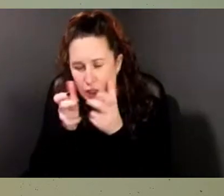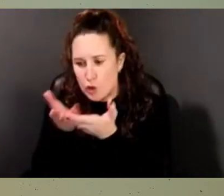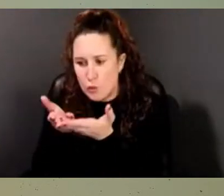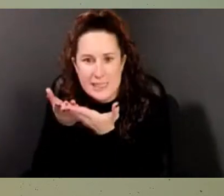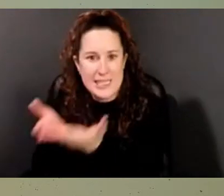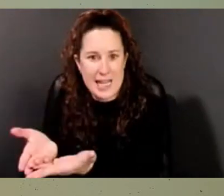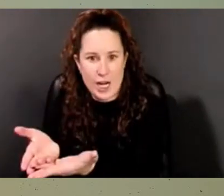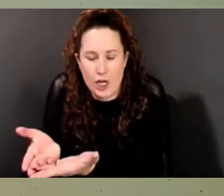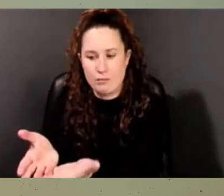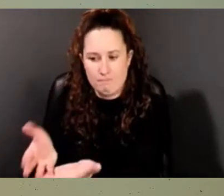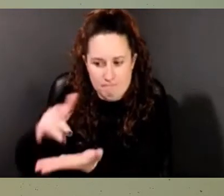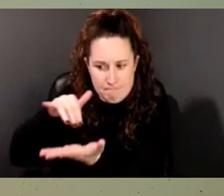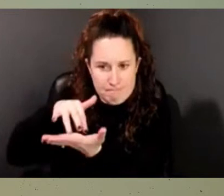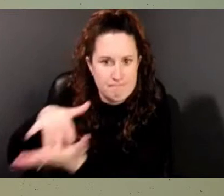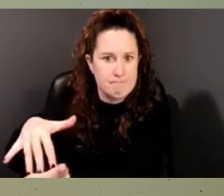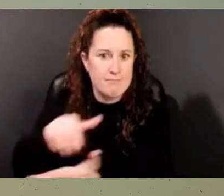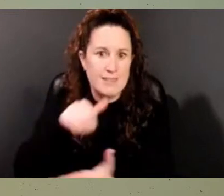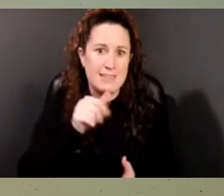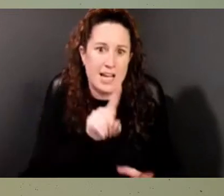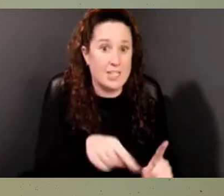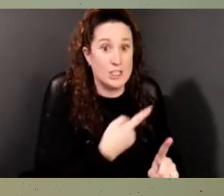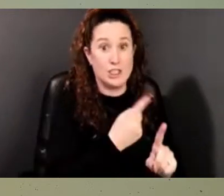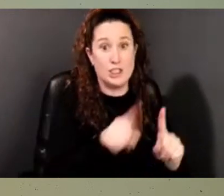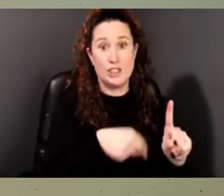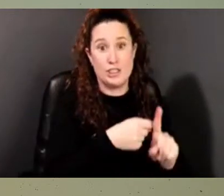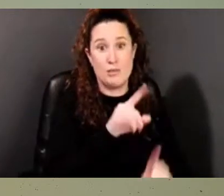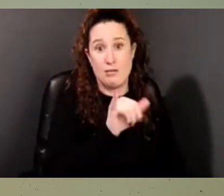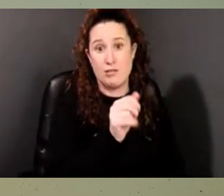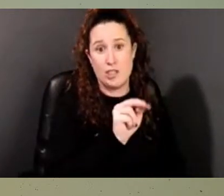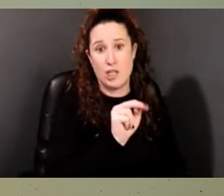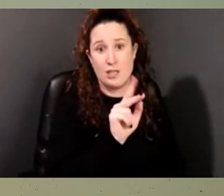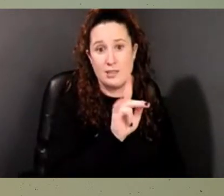John Dickinson and this white Eurocentric slaveholding family.